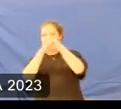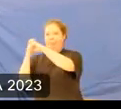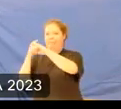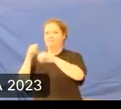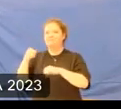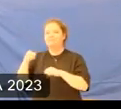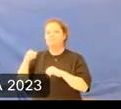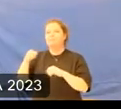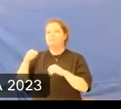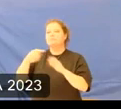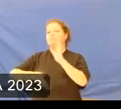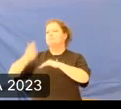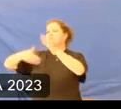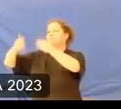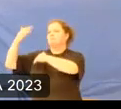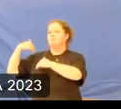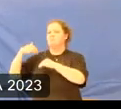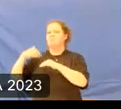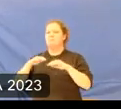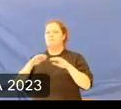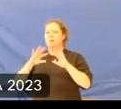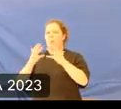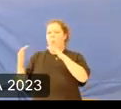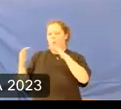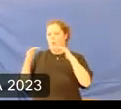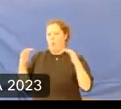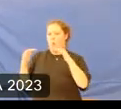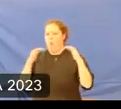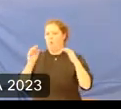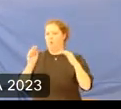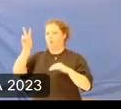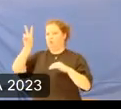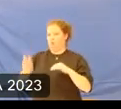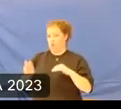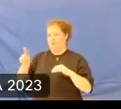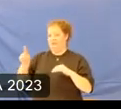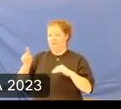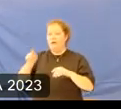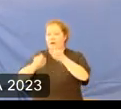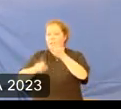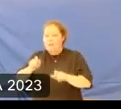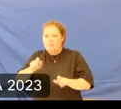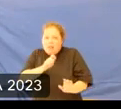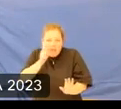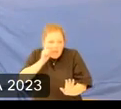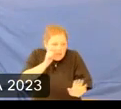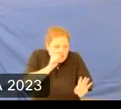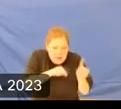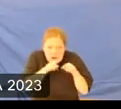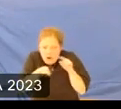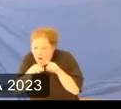the spies of the past. Here's a Second World War message. You take every second letter, you end up with the encoded